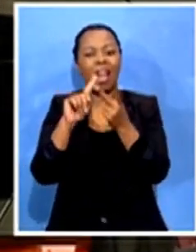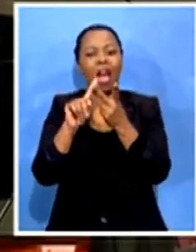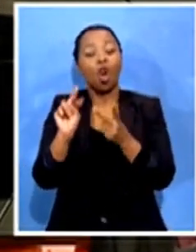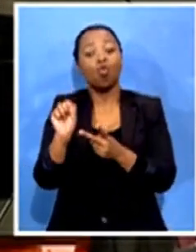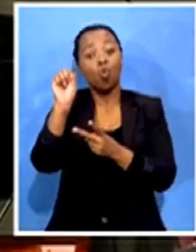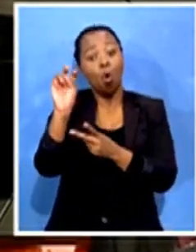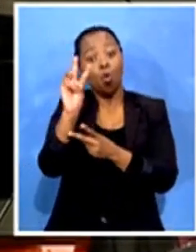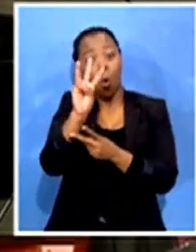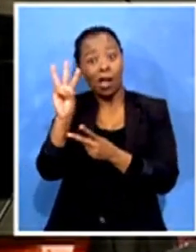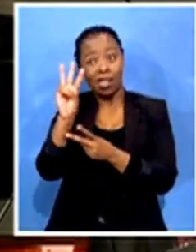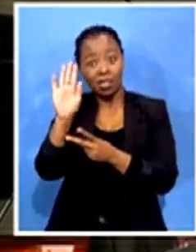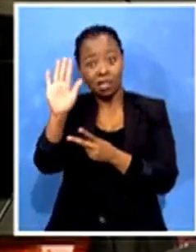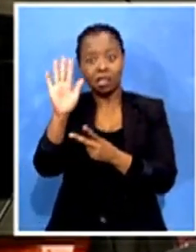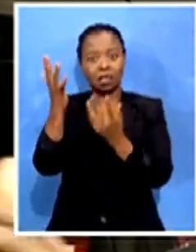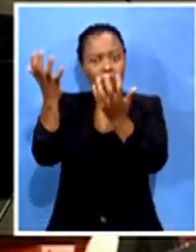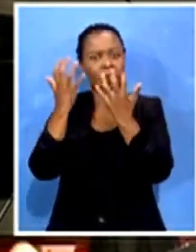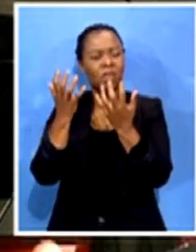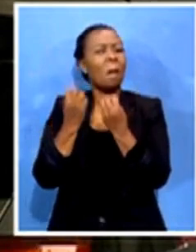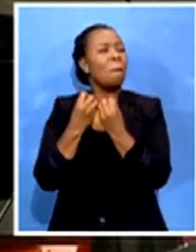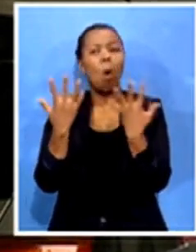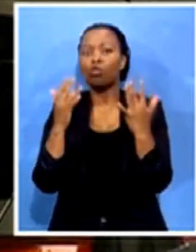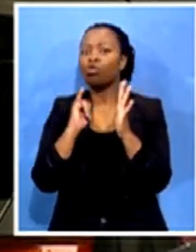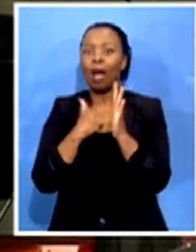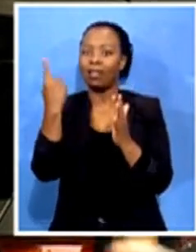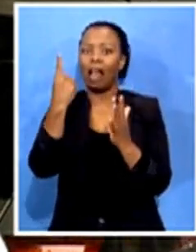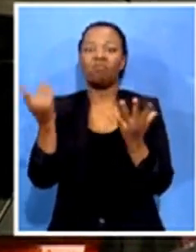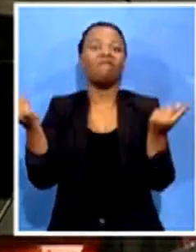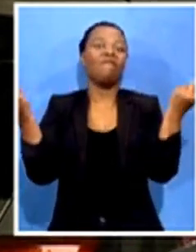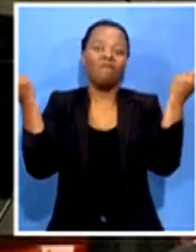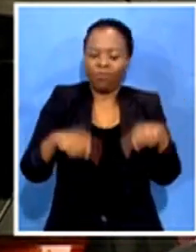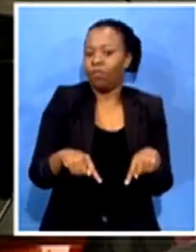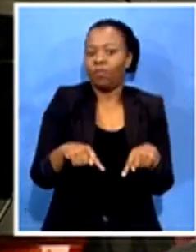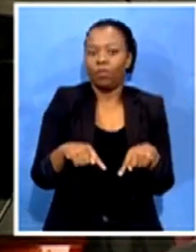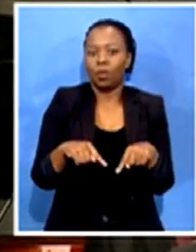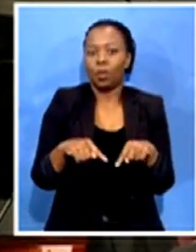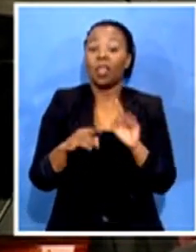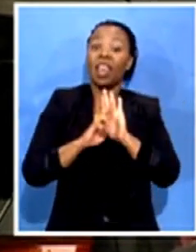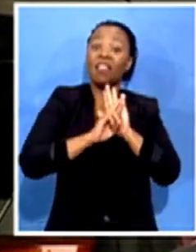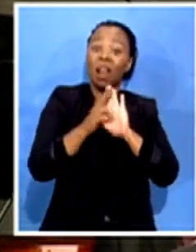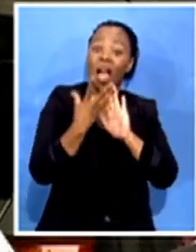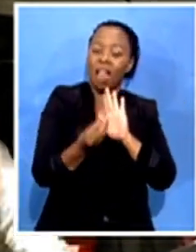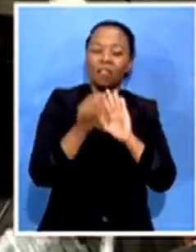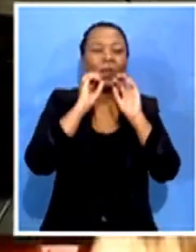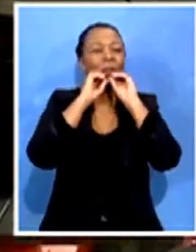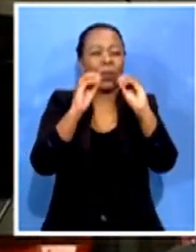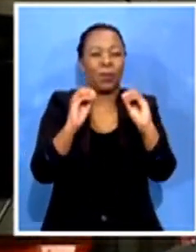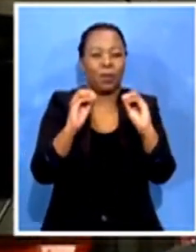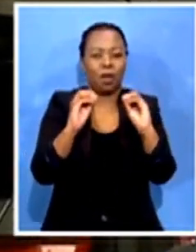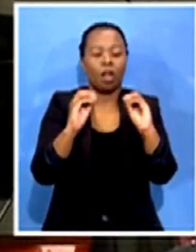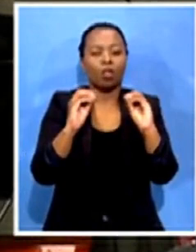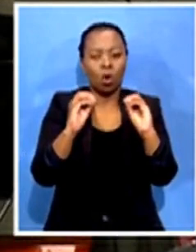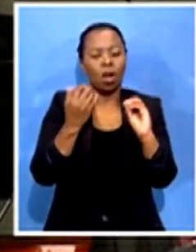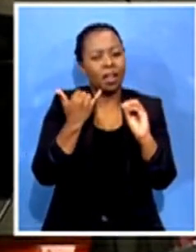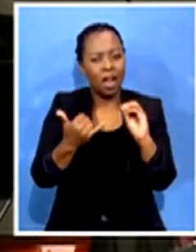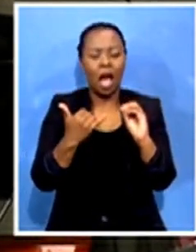themselves here without any referral. And that's what the hospital has been dealing with. This is a very well-known